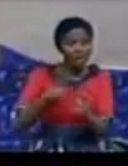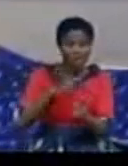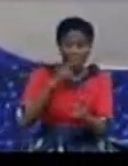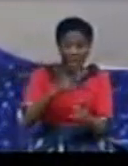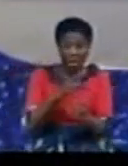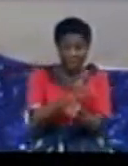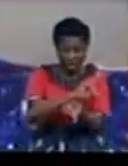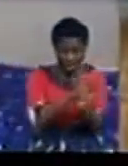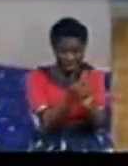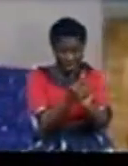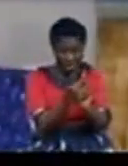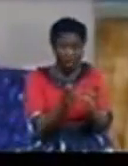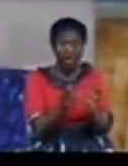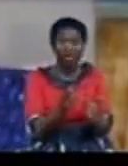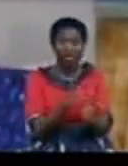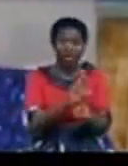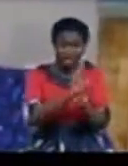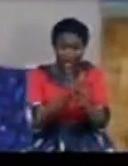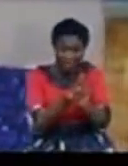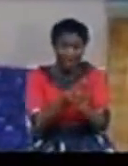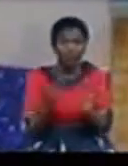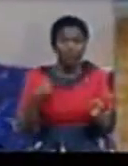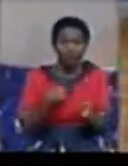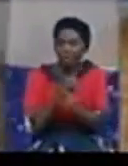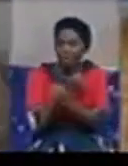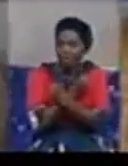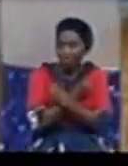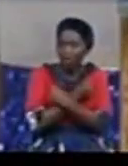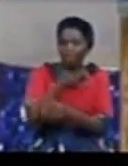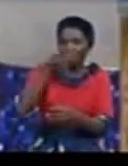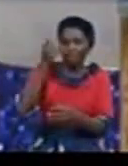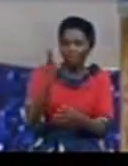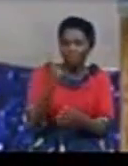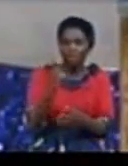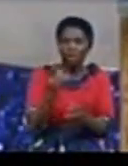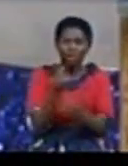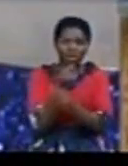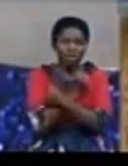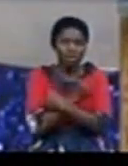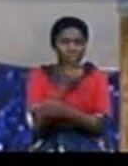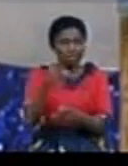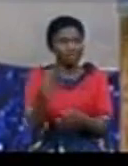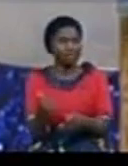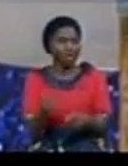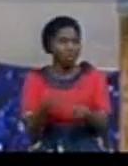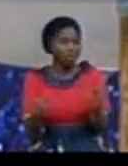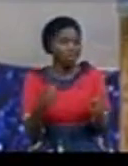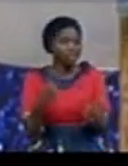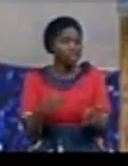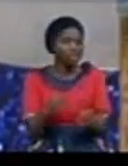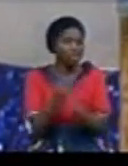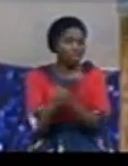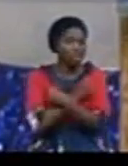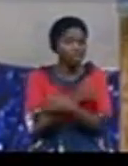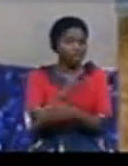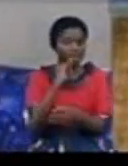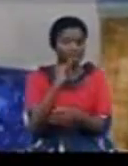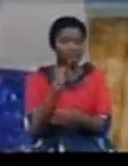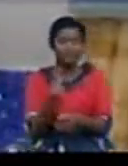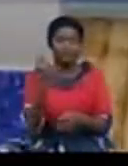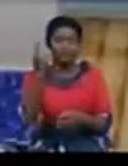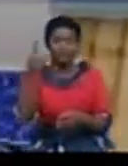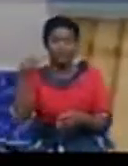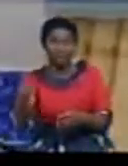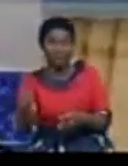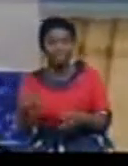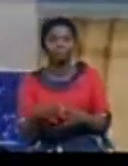love God, we love one another. But the love is up and down. Sometimes